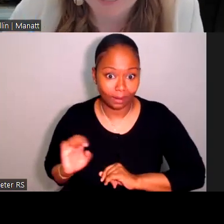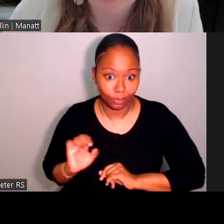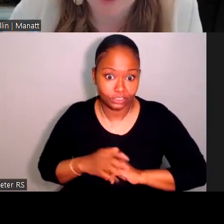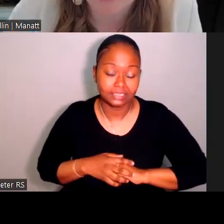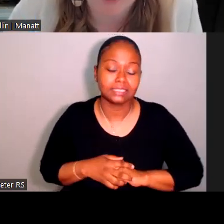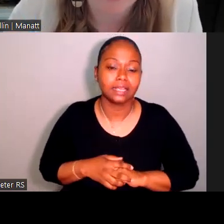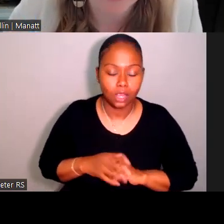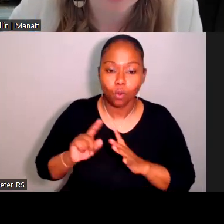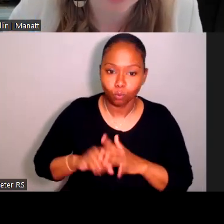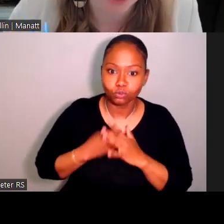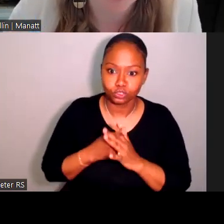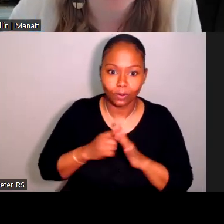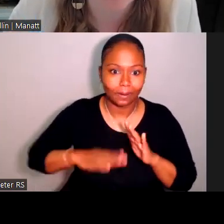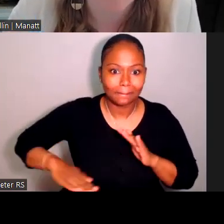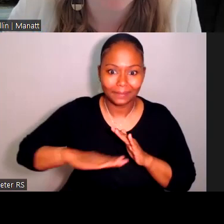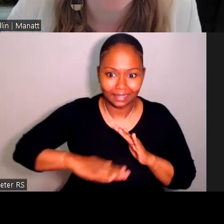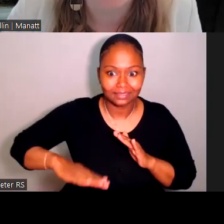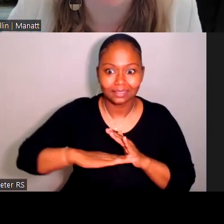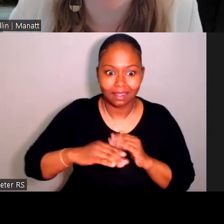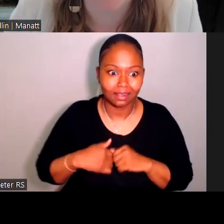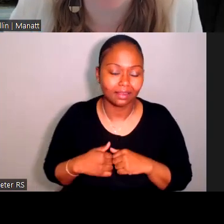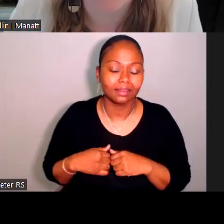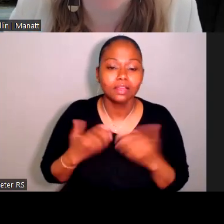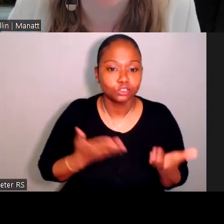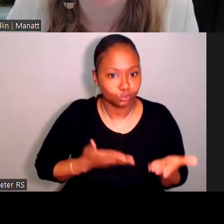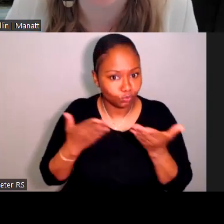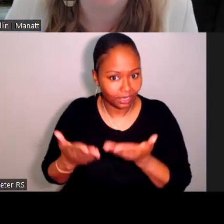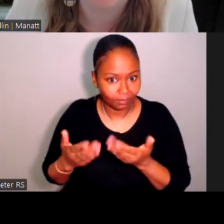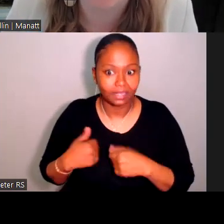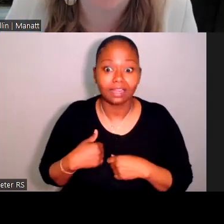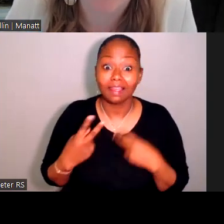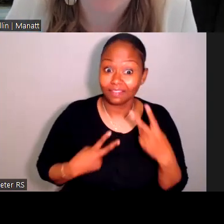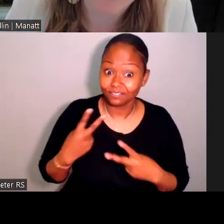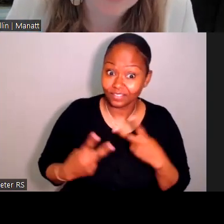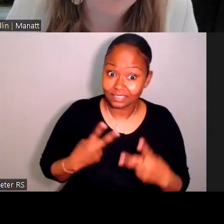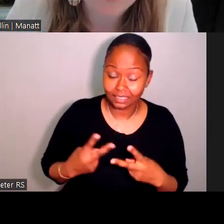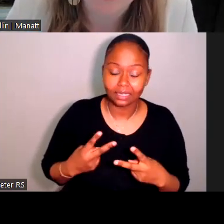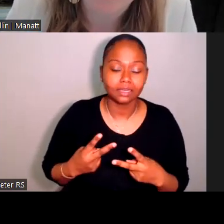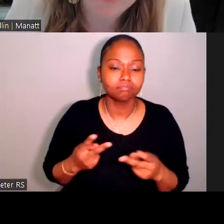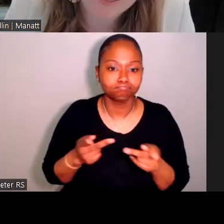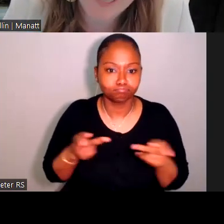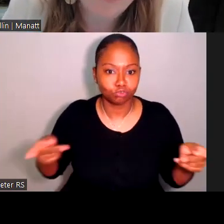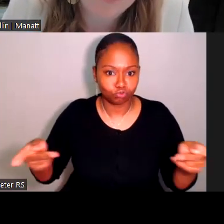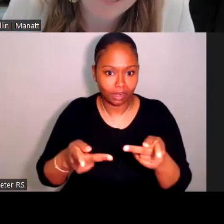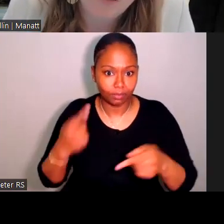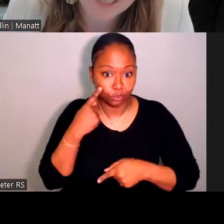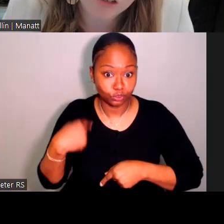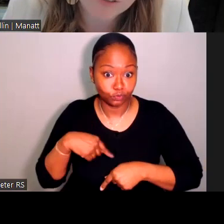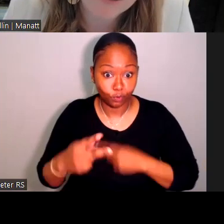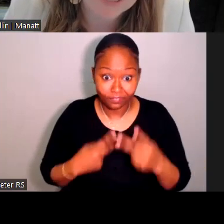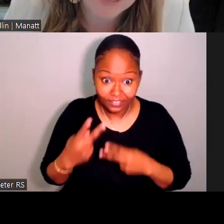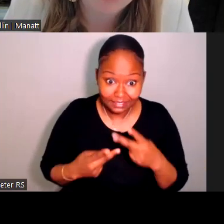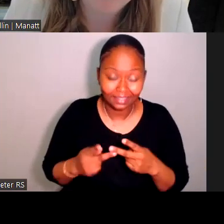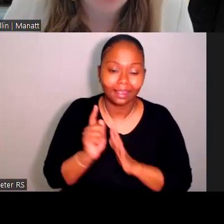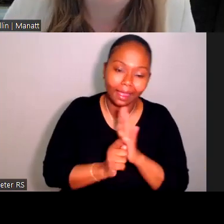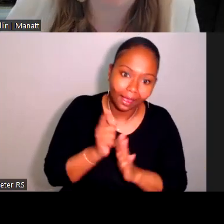a baseline recommendation to workshop that visiting parameters, including the number of simultaneous visitors, visiting hours, and locations